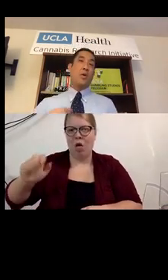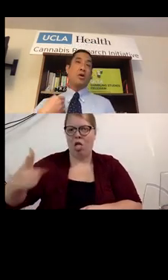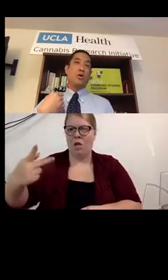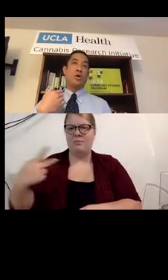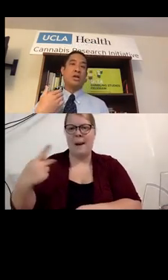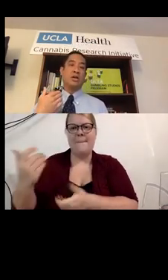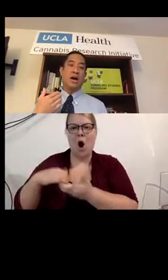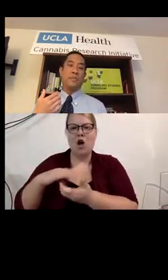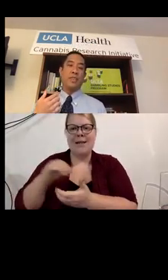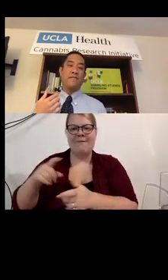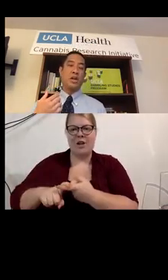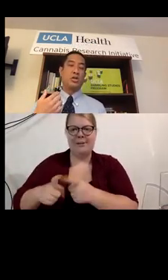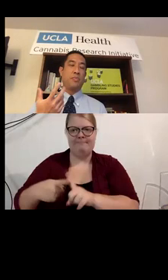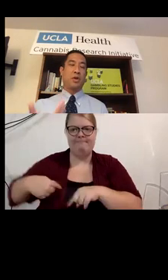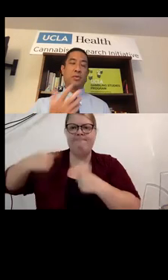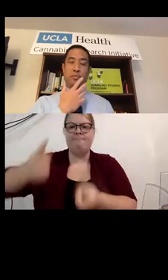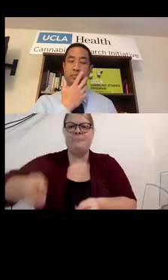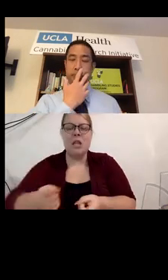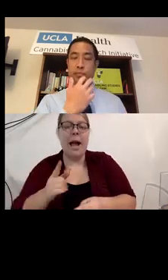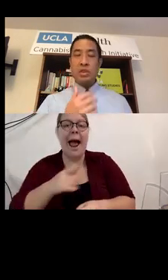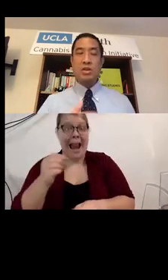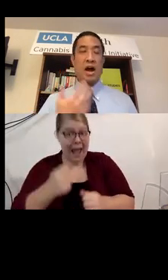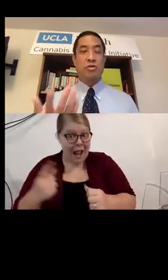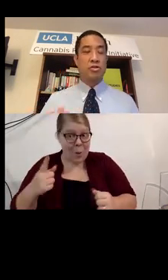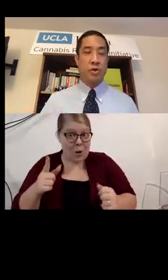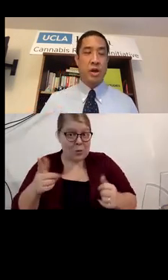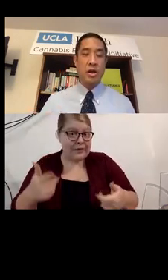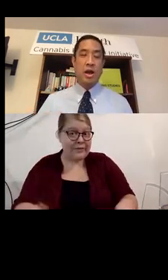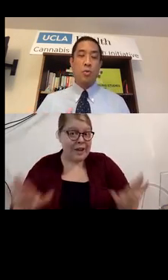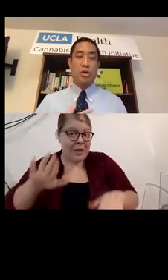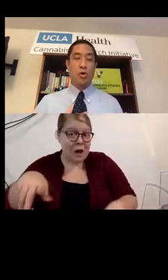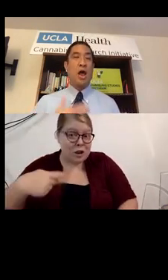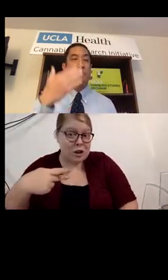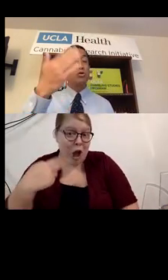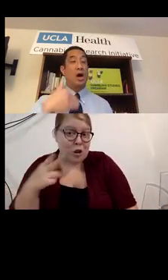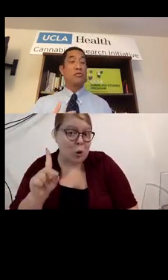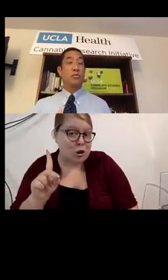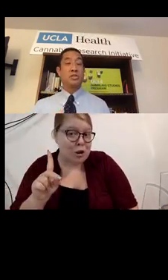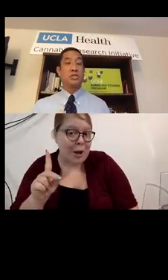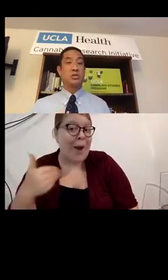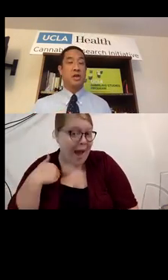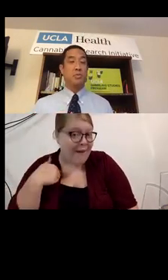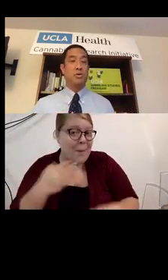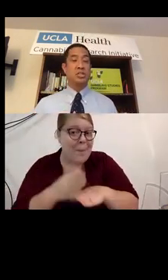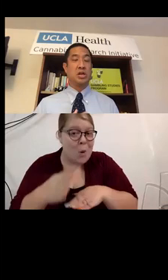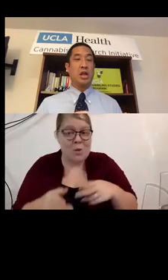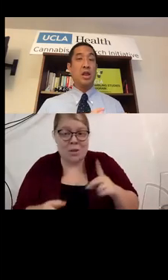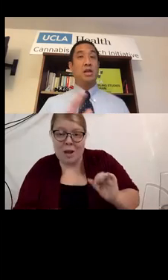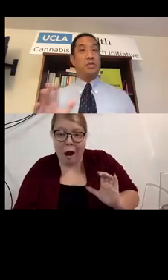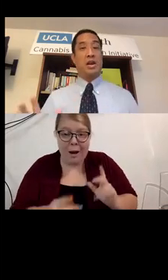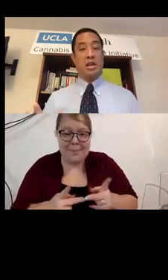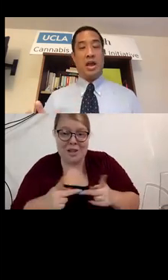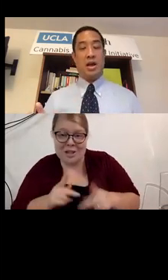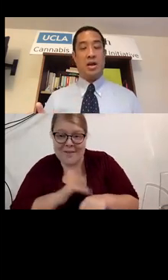for anyone who is finishing up their doctoral degree, we do have postdoctoral positions available to study